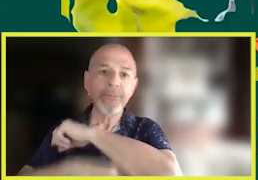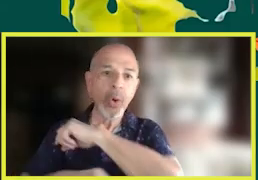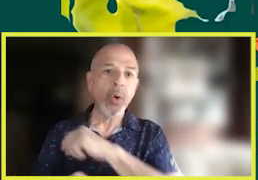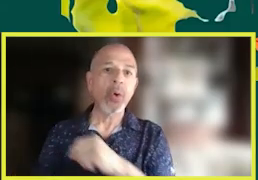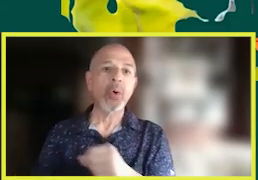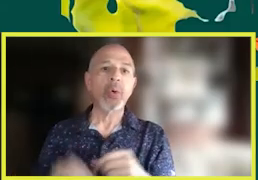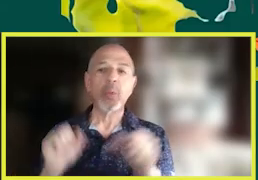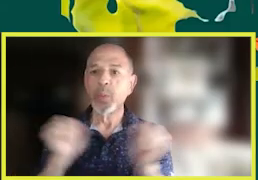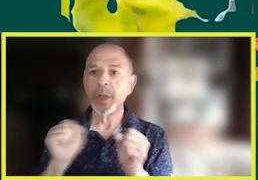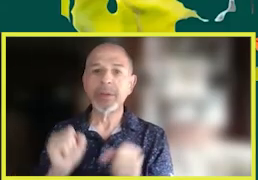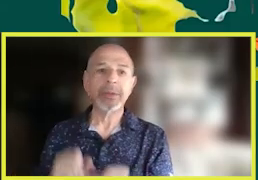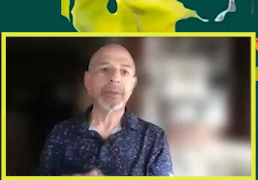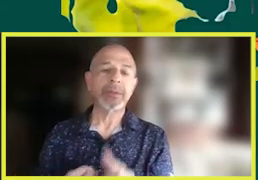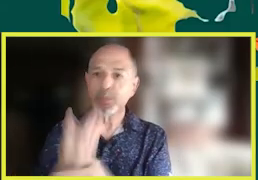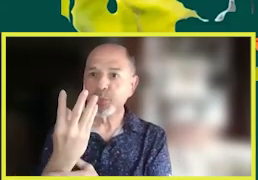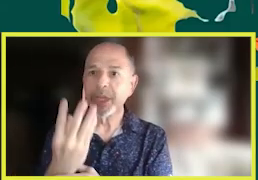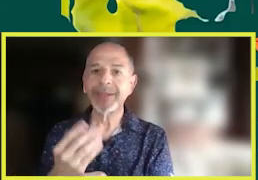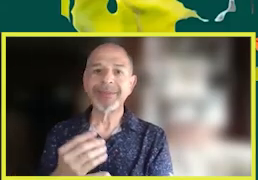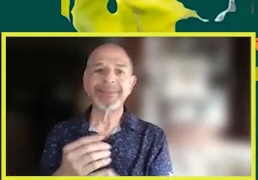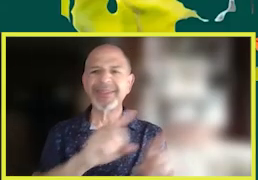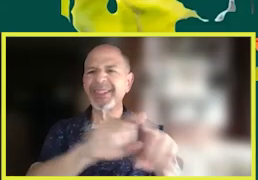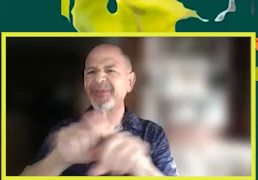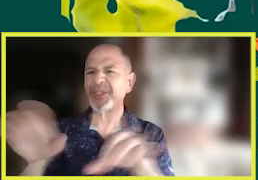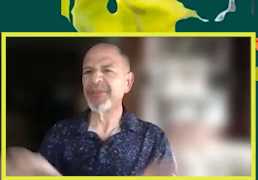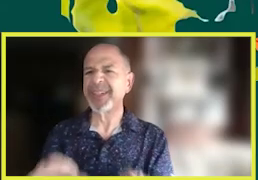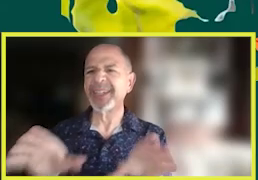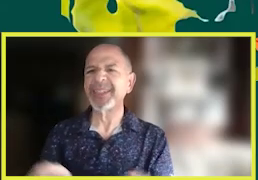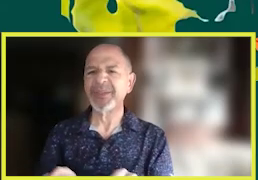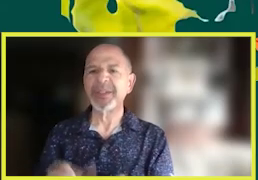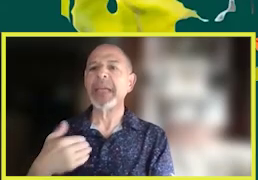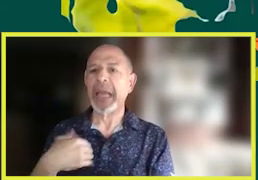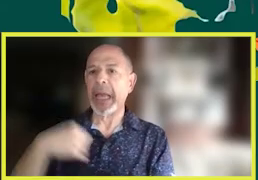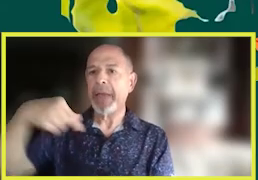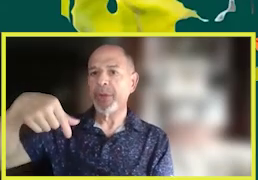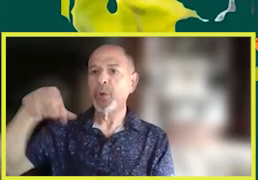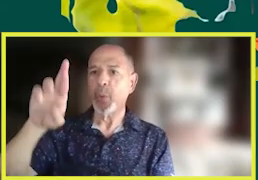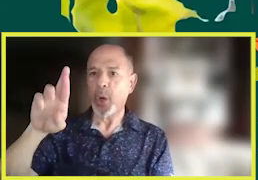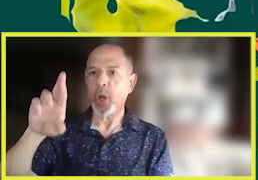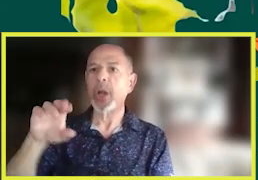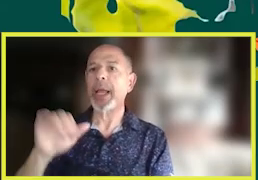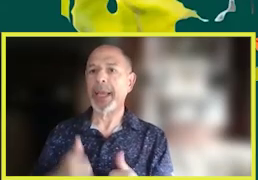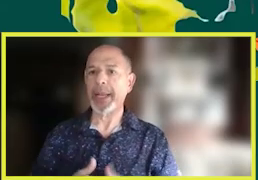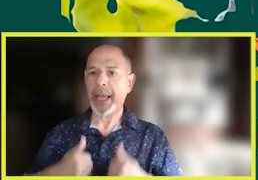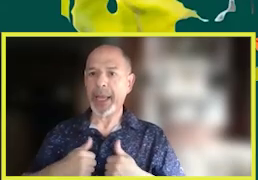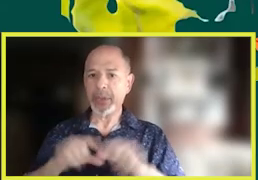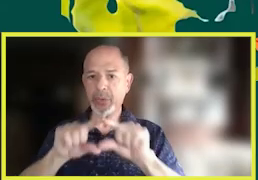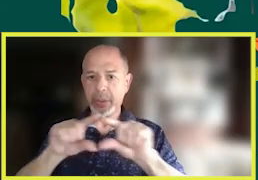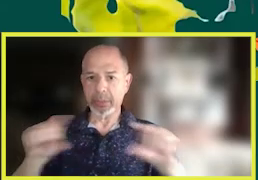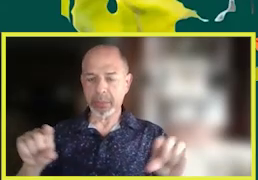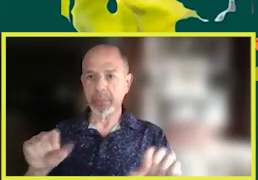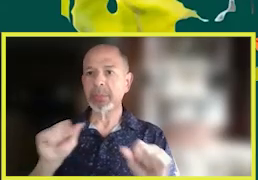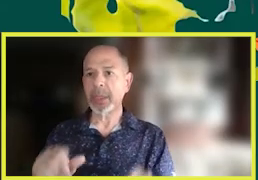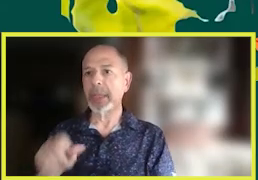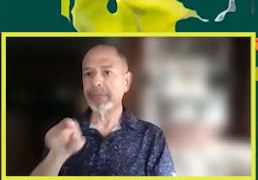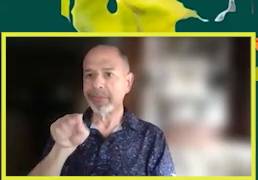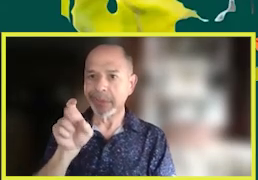seasons. On this slide, we have a QR code along with the link to the webinar, which is